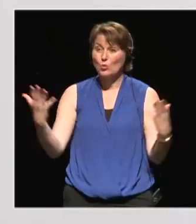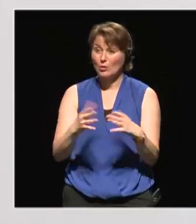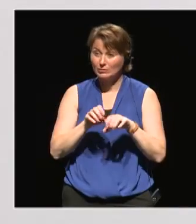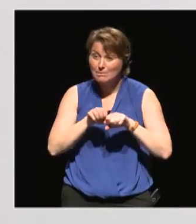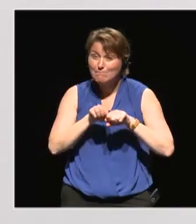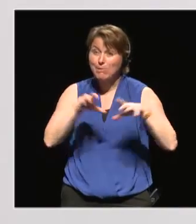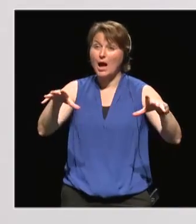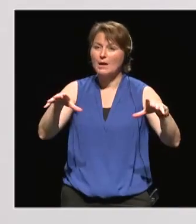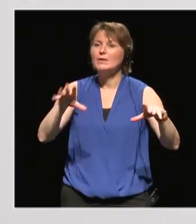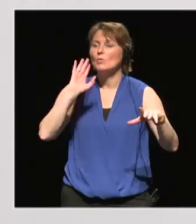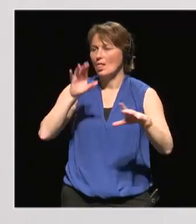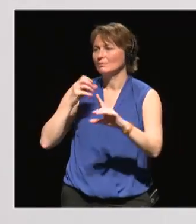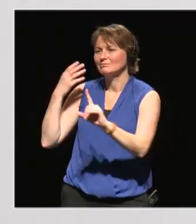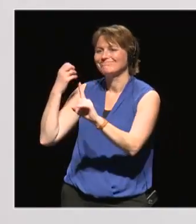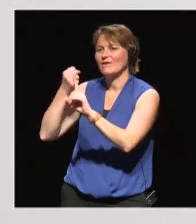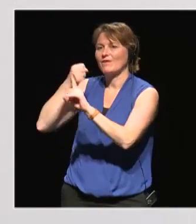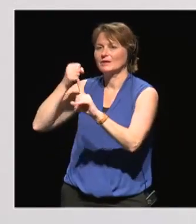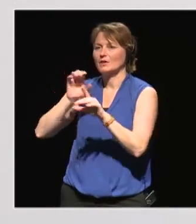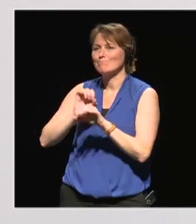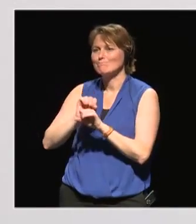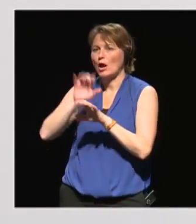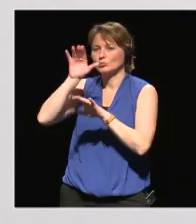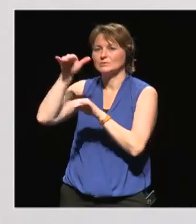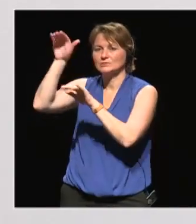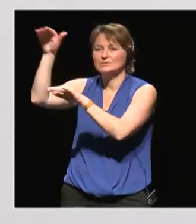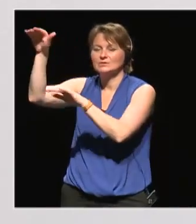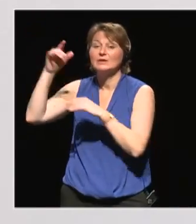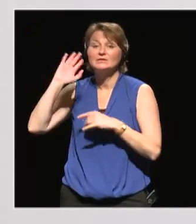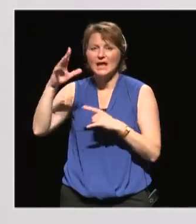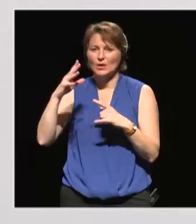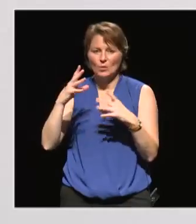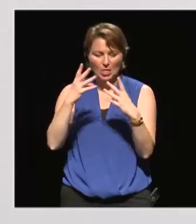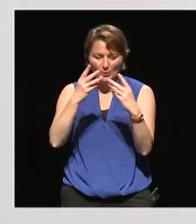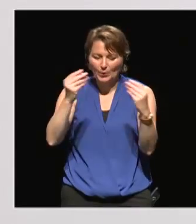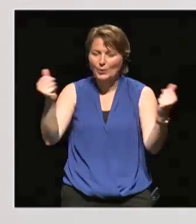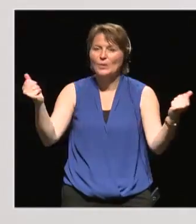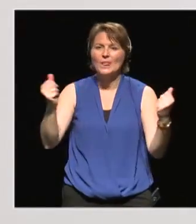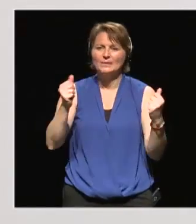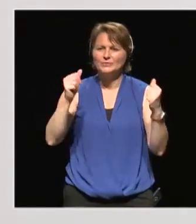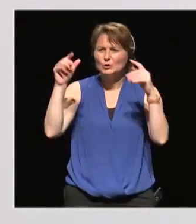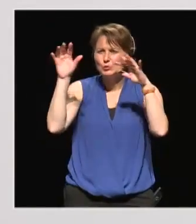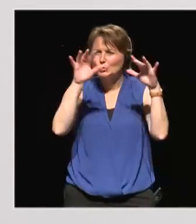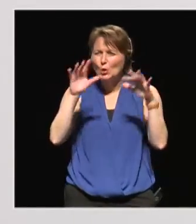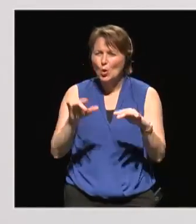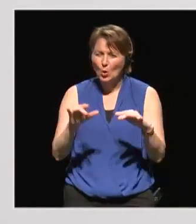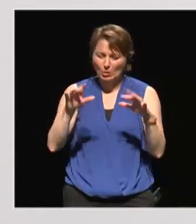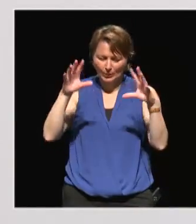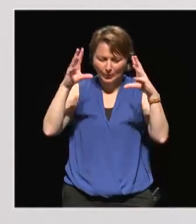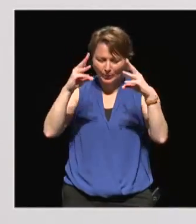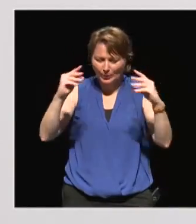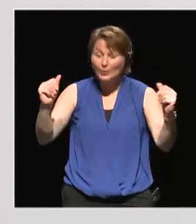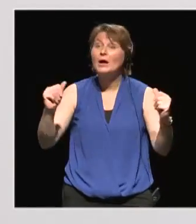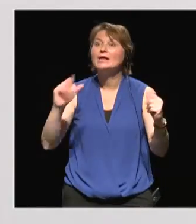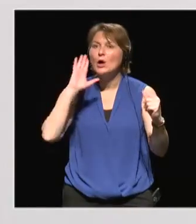mountains. And that something much higher is going to melt our snows, melt our glaciers. That's going to cause flash